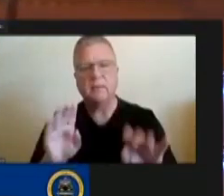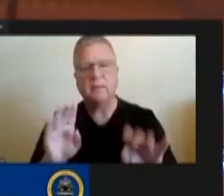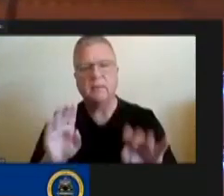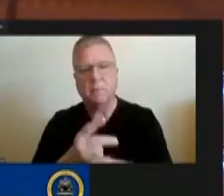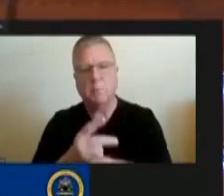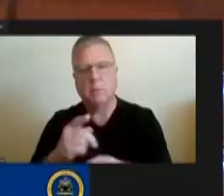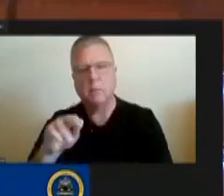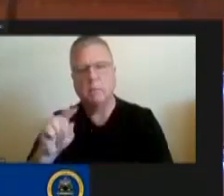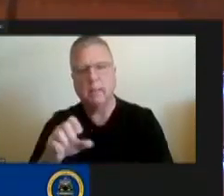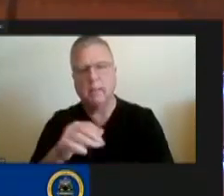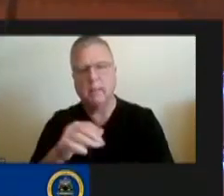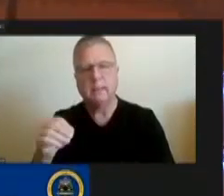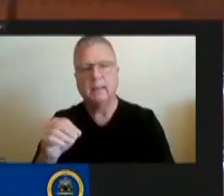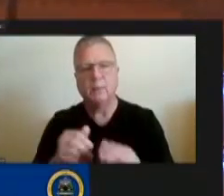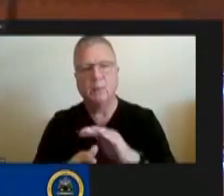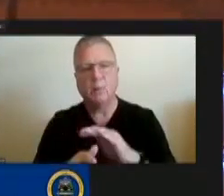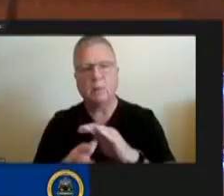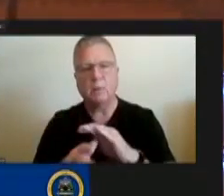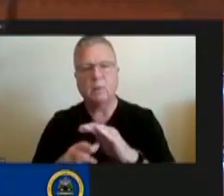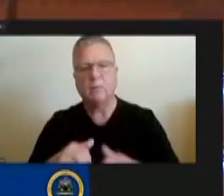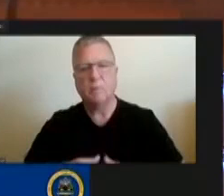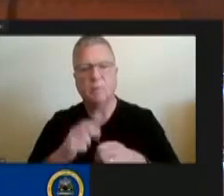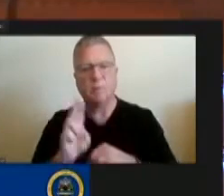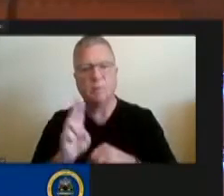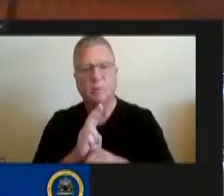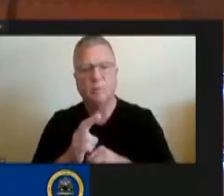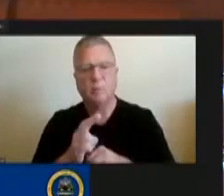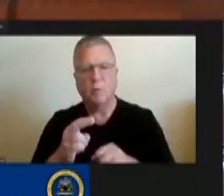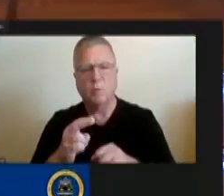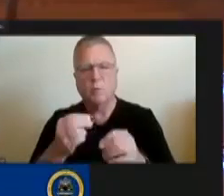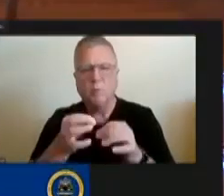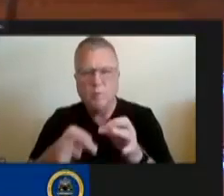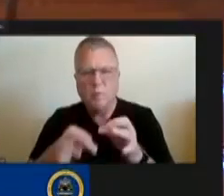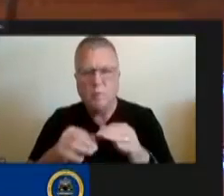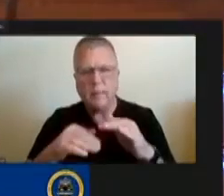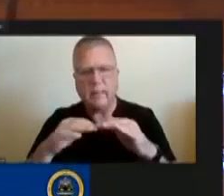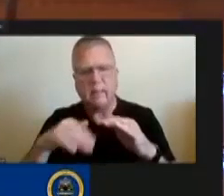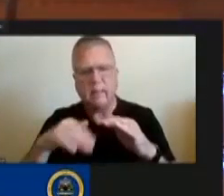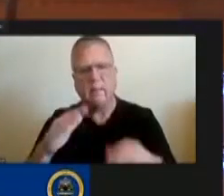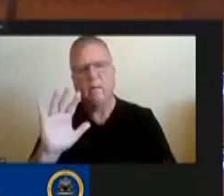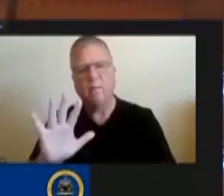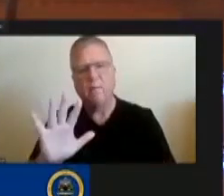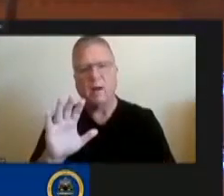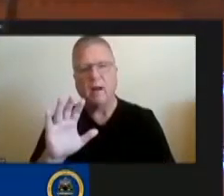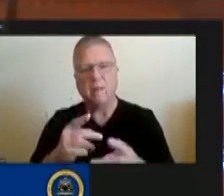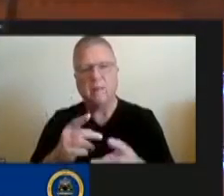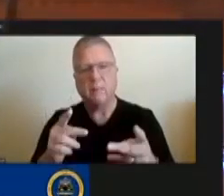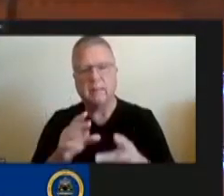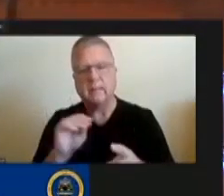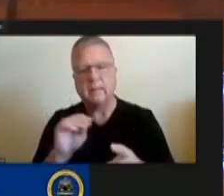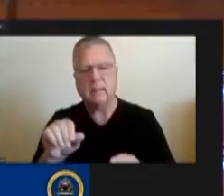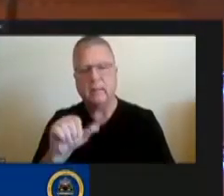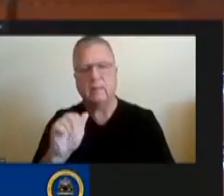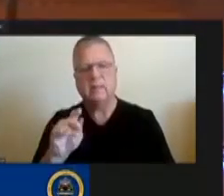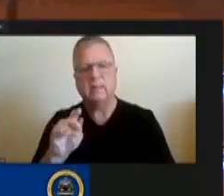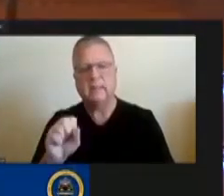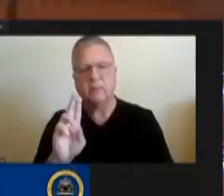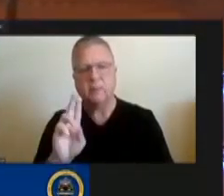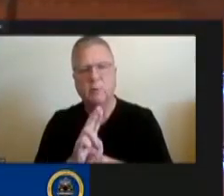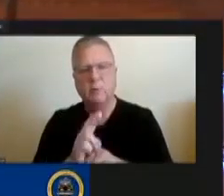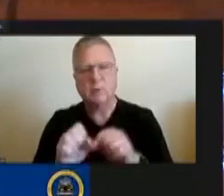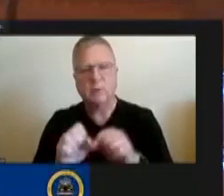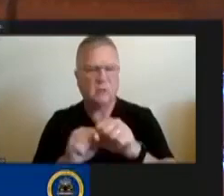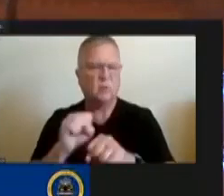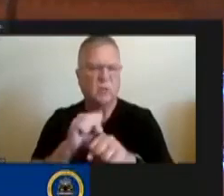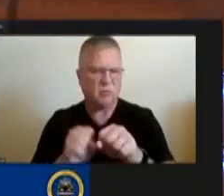for residential uses with fewer than 5 spaces and other accessory uses and structures. Bill number